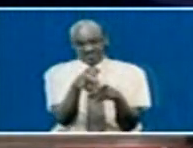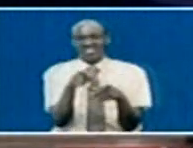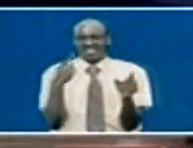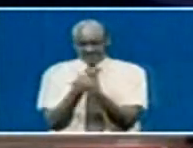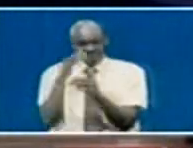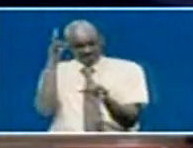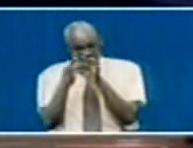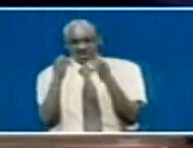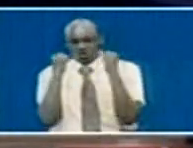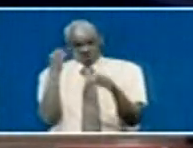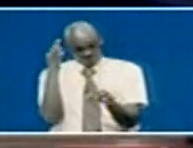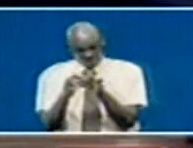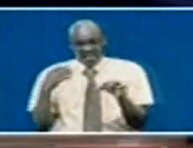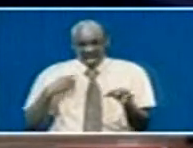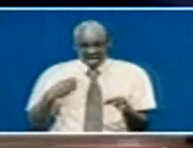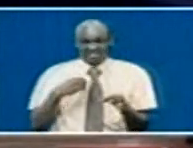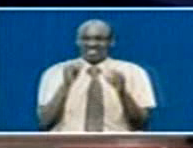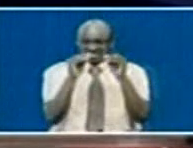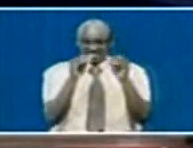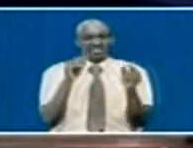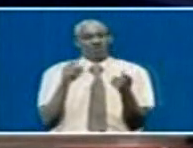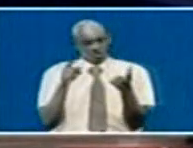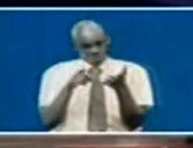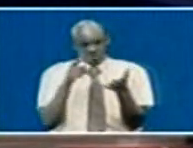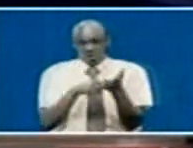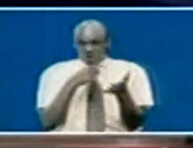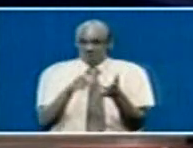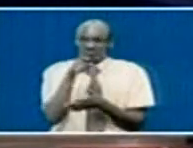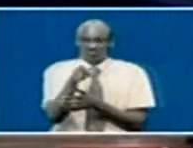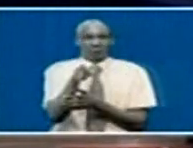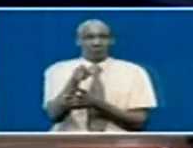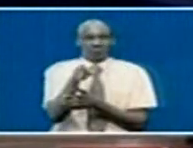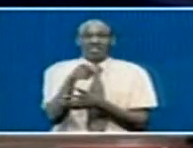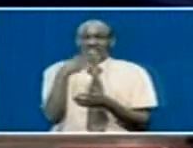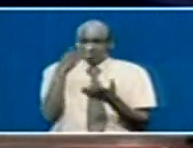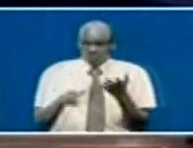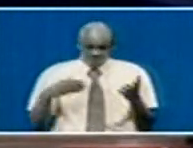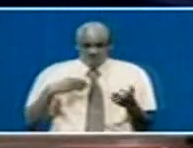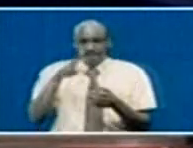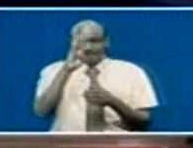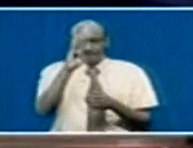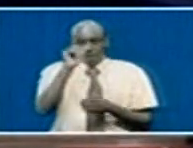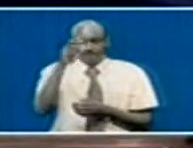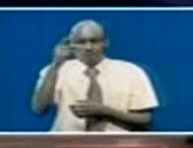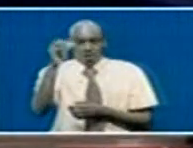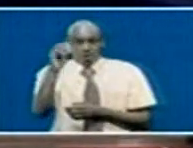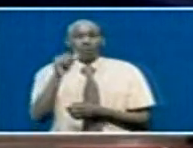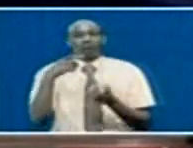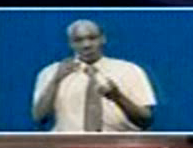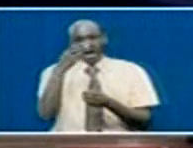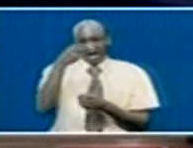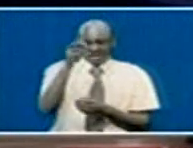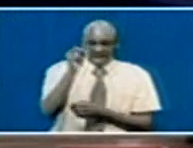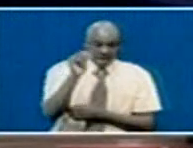extremism, radicalization, the war on terror in Africa. From Boko Haram in the west to Al-Shabaab in the